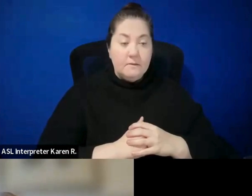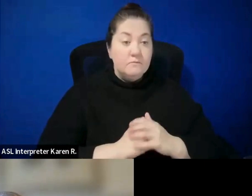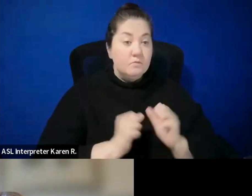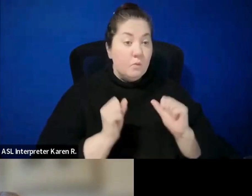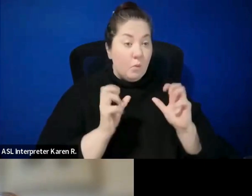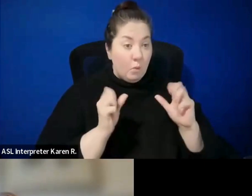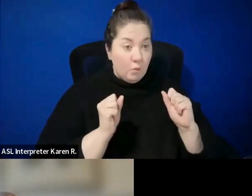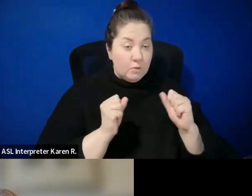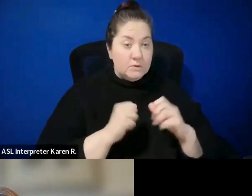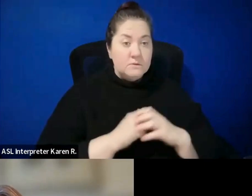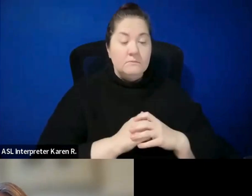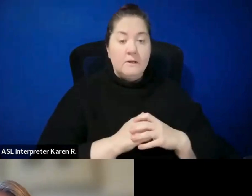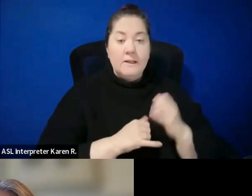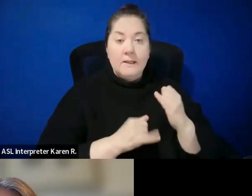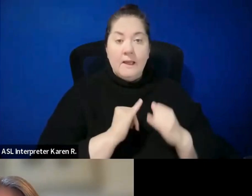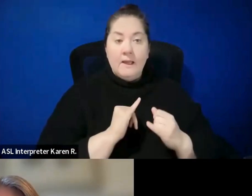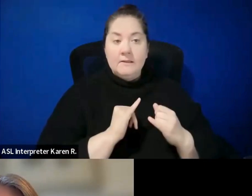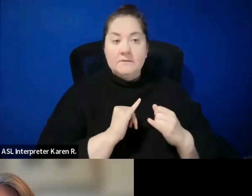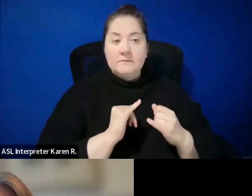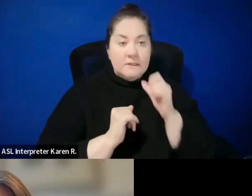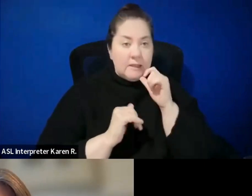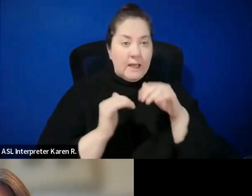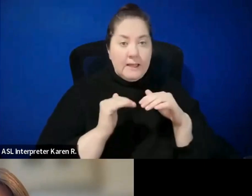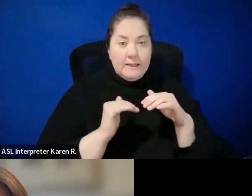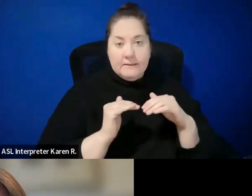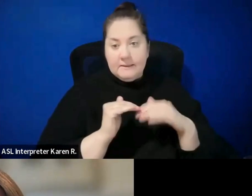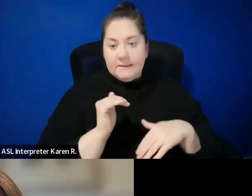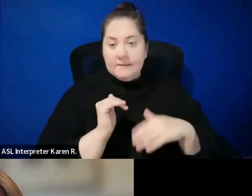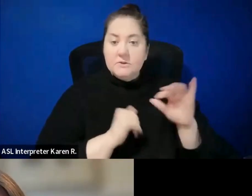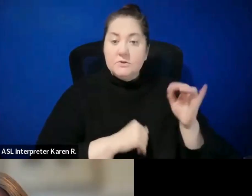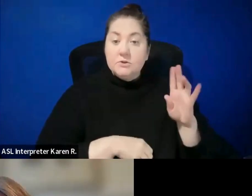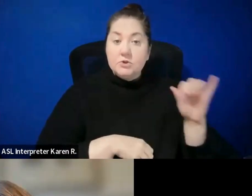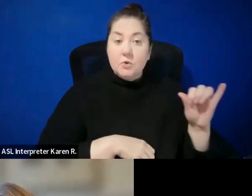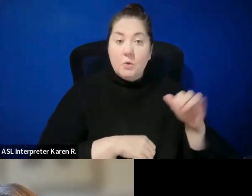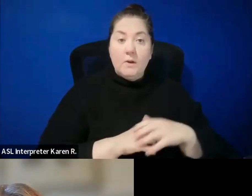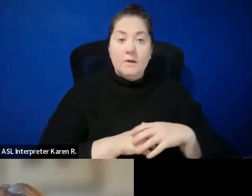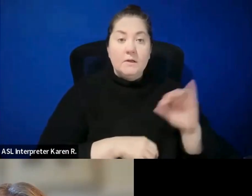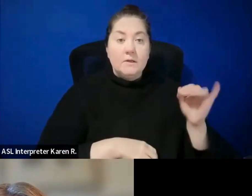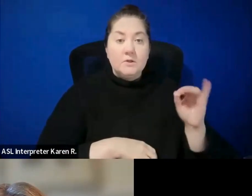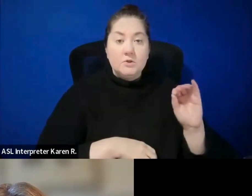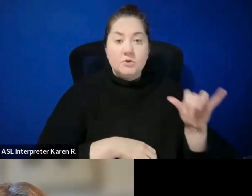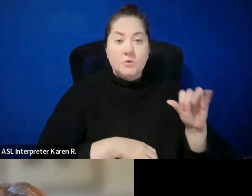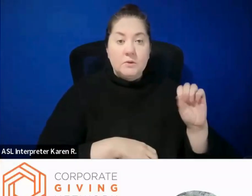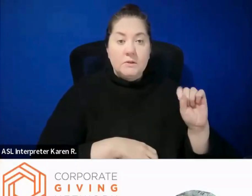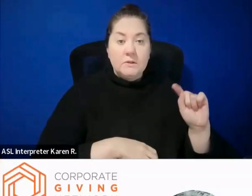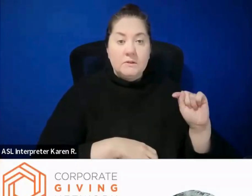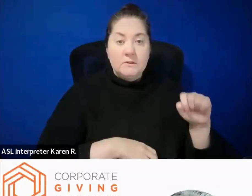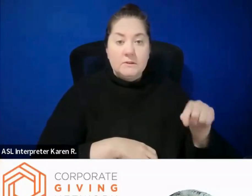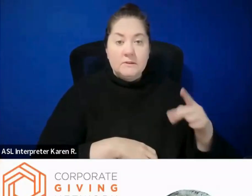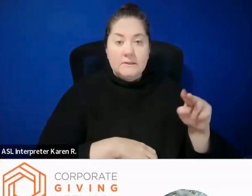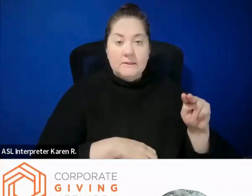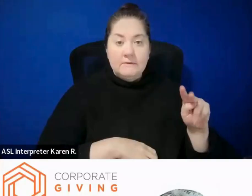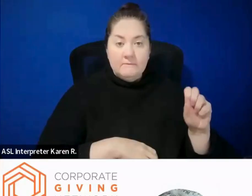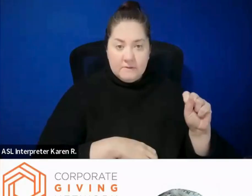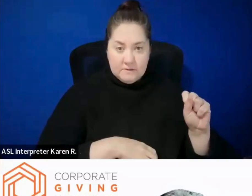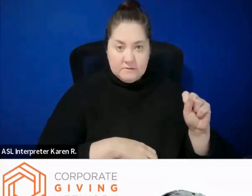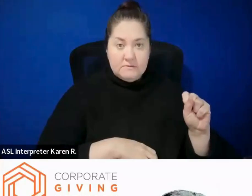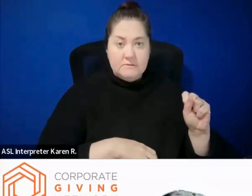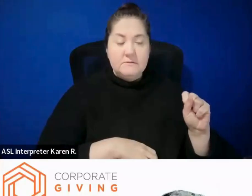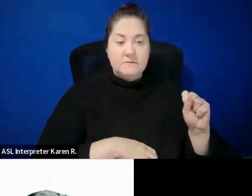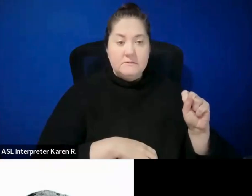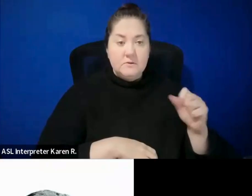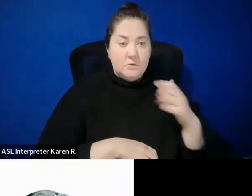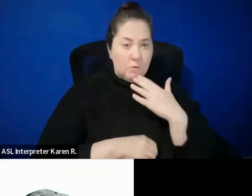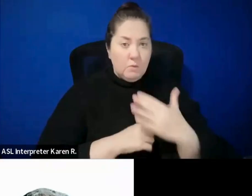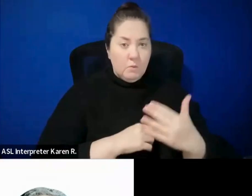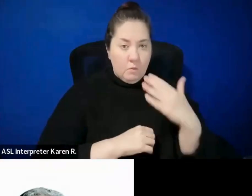Awesome. And last but not least, Joy, do you want to introduce yourself? Certainly, thank you. Good morning, everybody. Joy